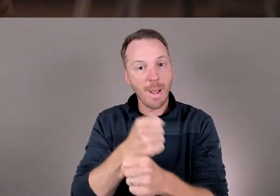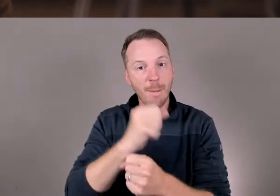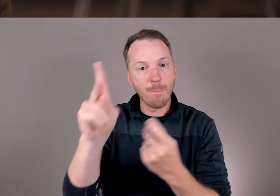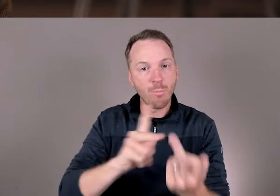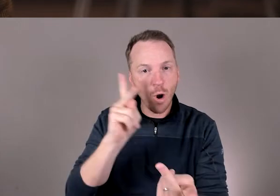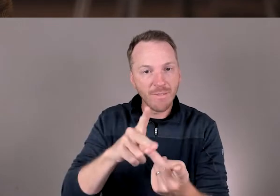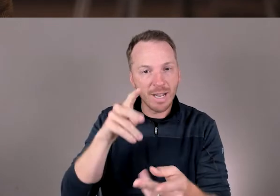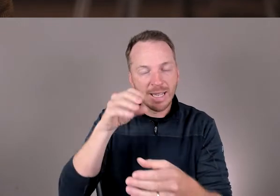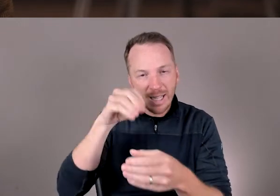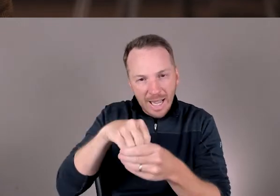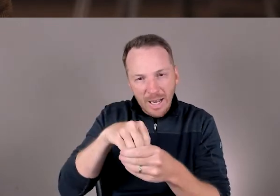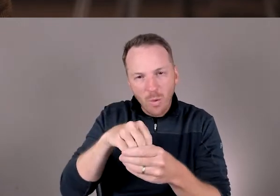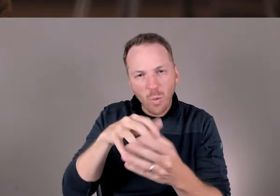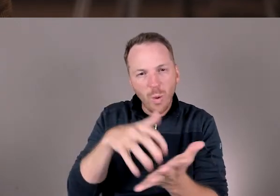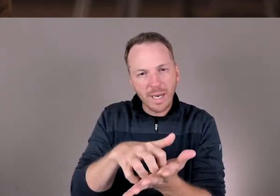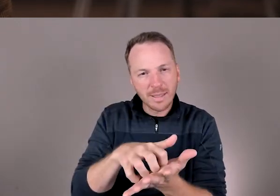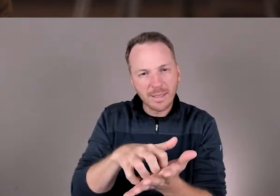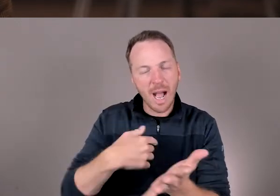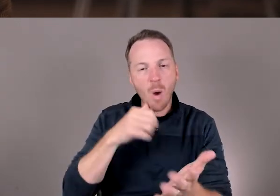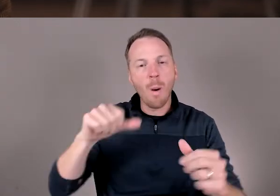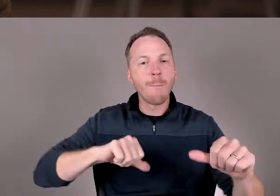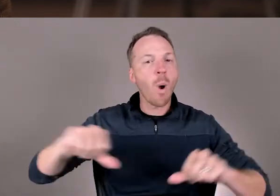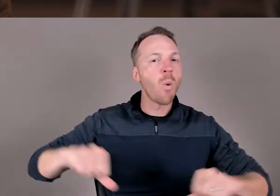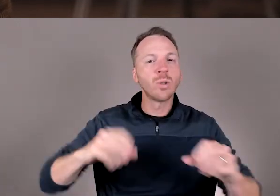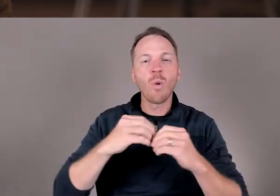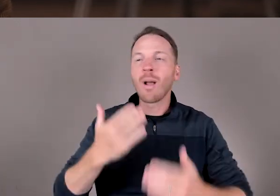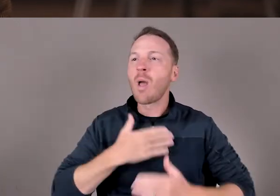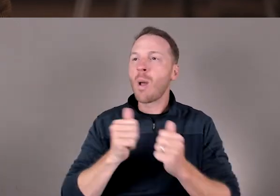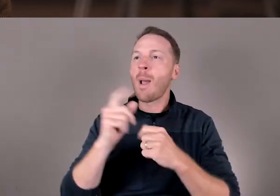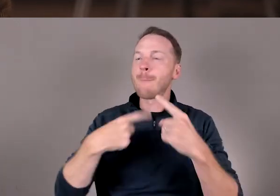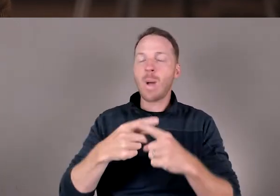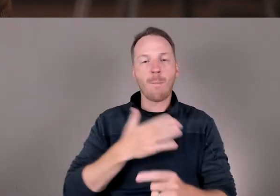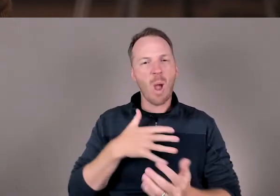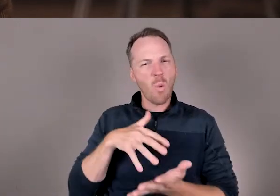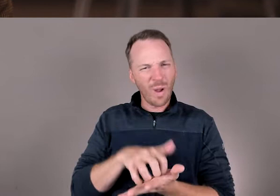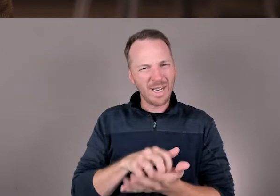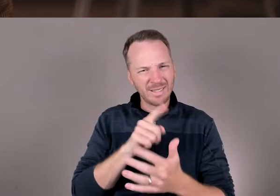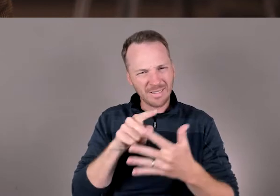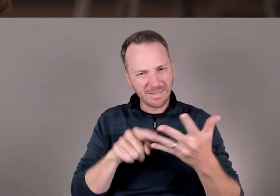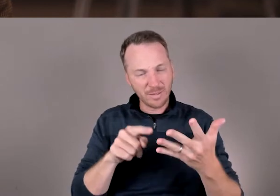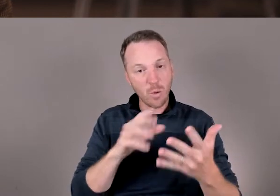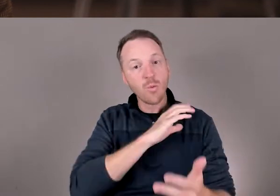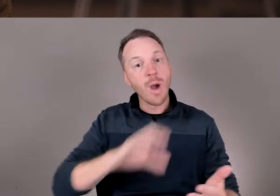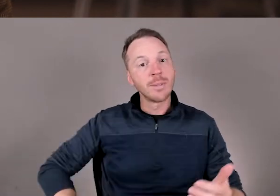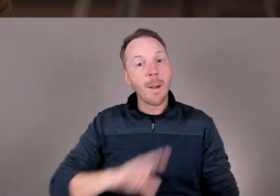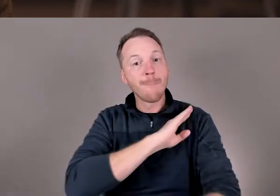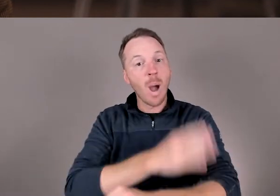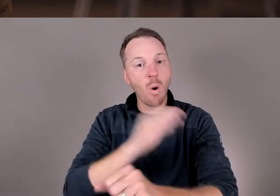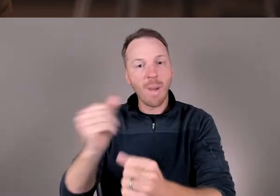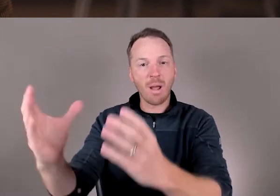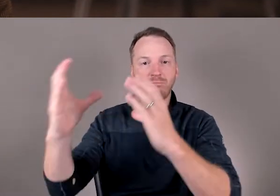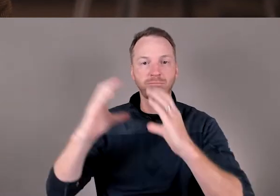weakness. Therefore, I will boast all the more gladly about my weaknesses, so that Christ's power may rest on